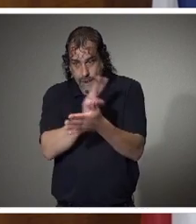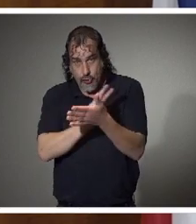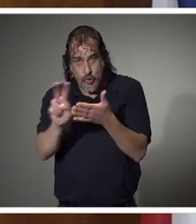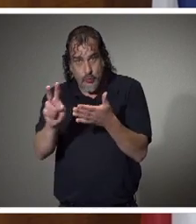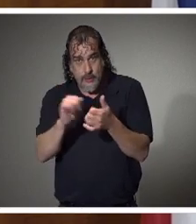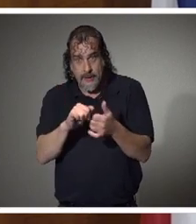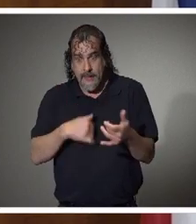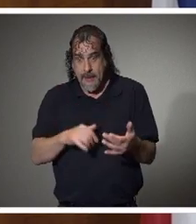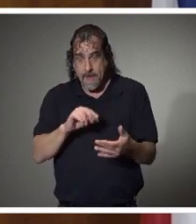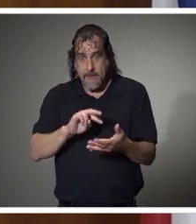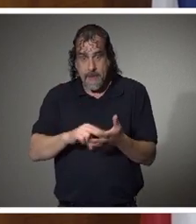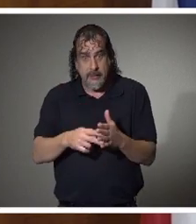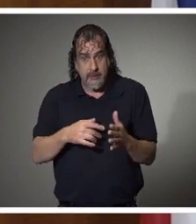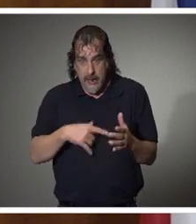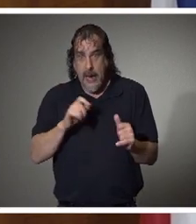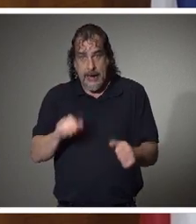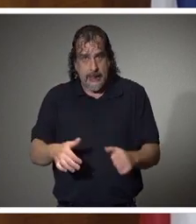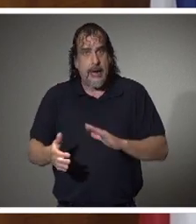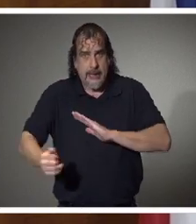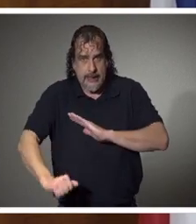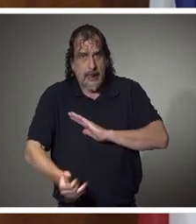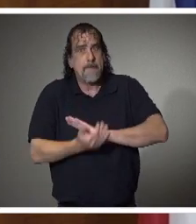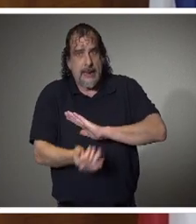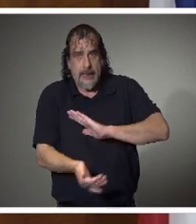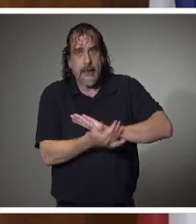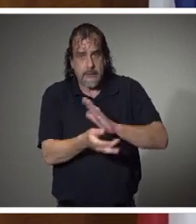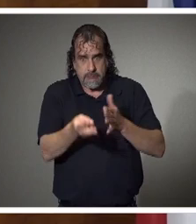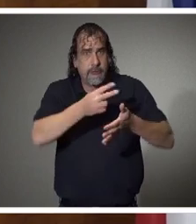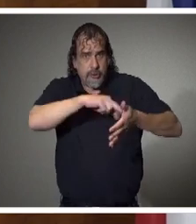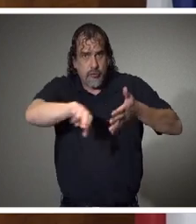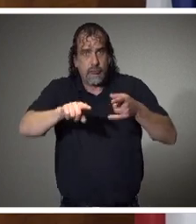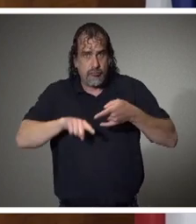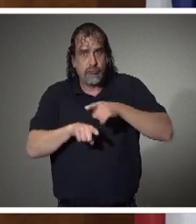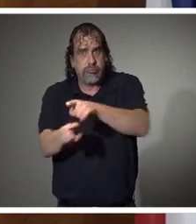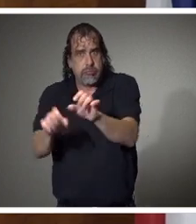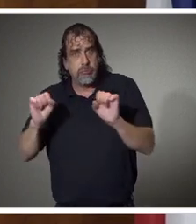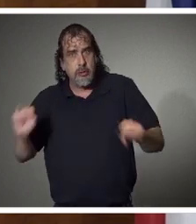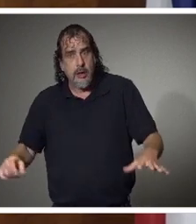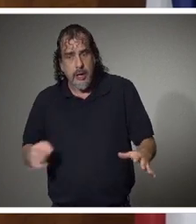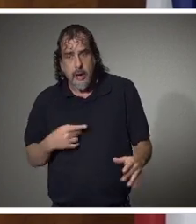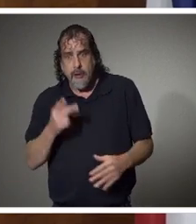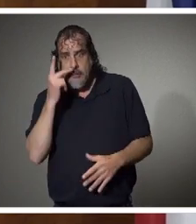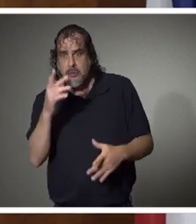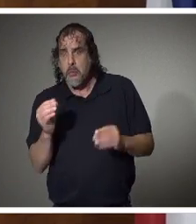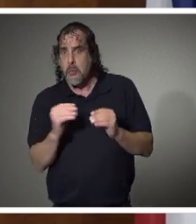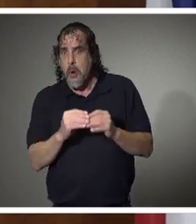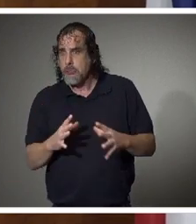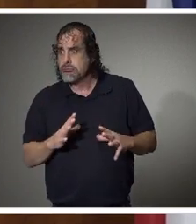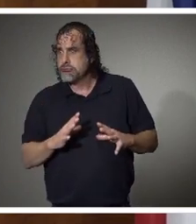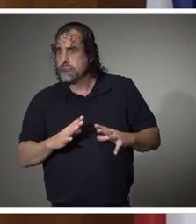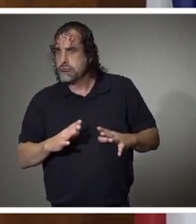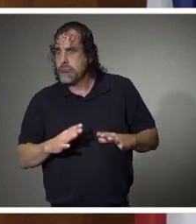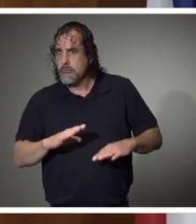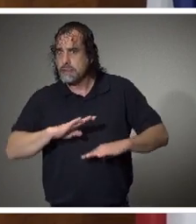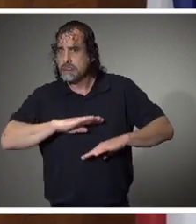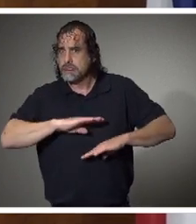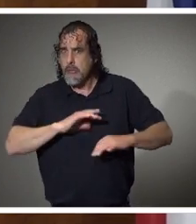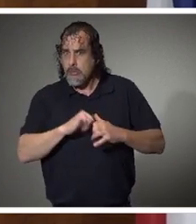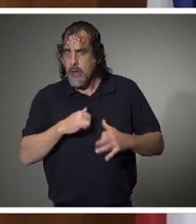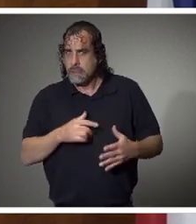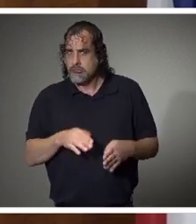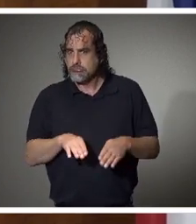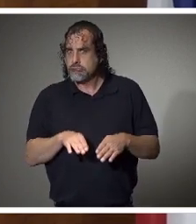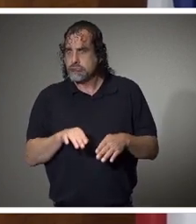going to amend it over the next 2 weeks. As we become more and more confident that we can reopen more businesses, we will do